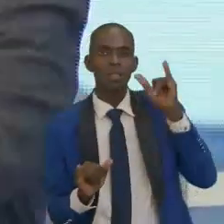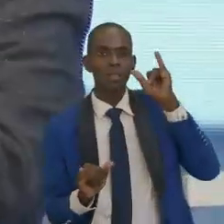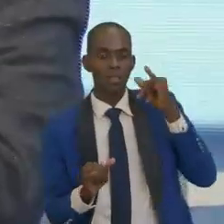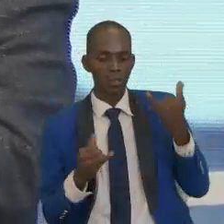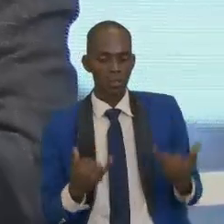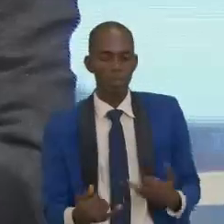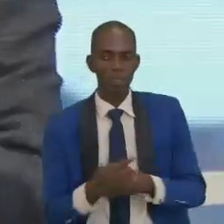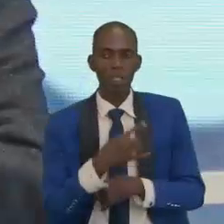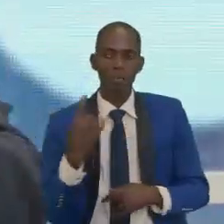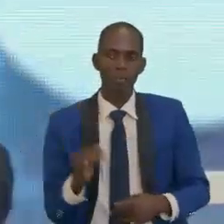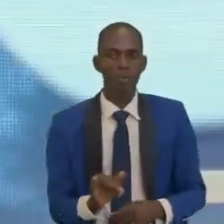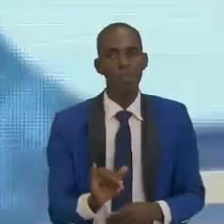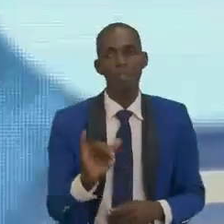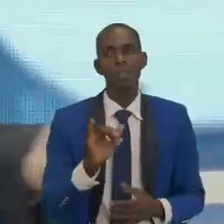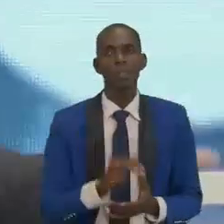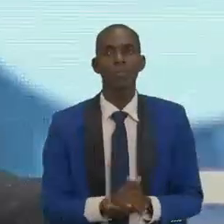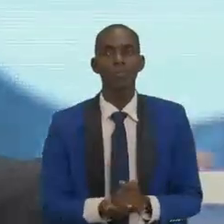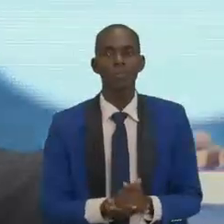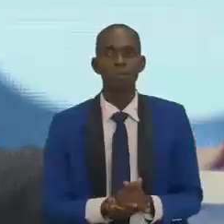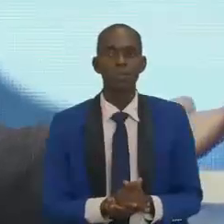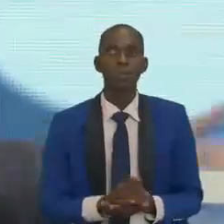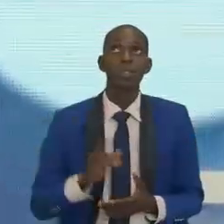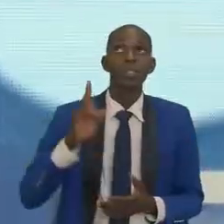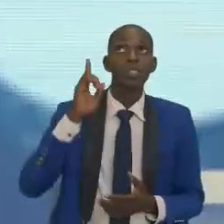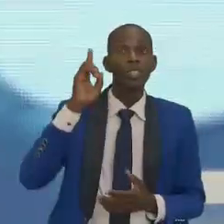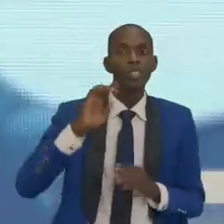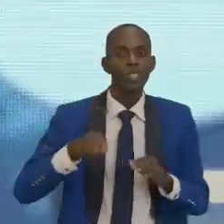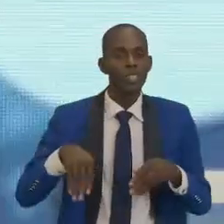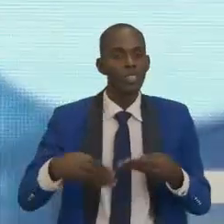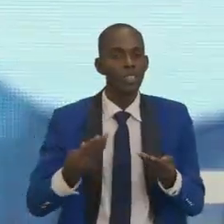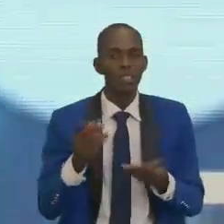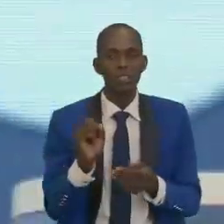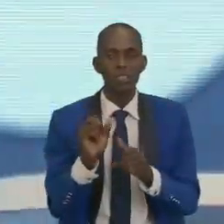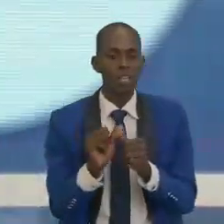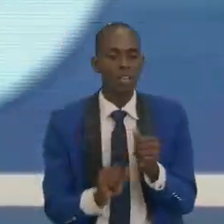forever. He gives everybody today.